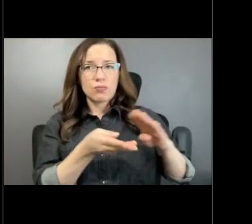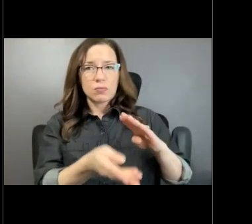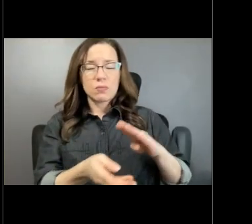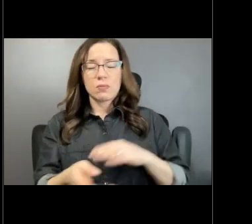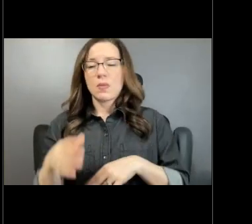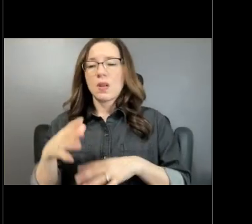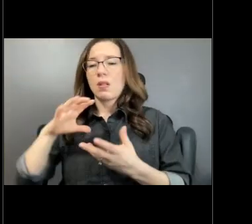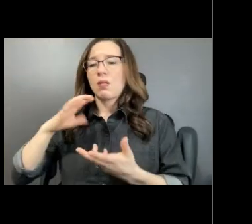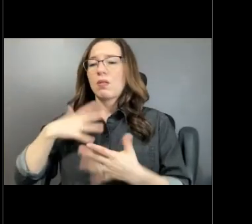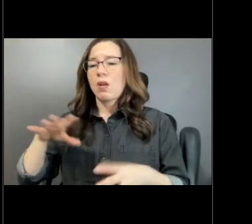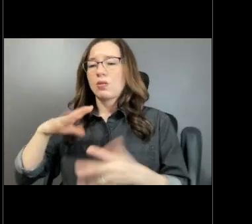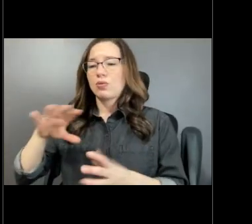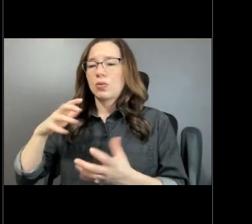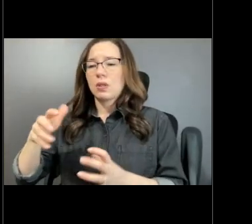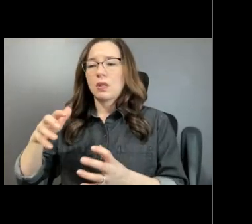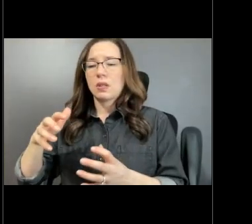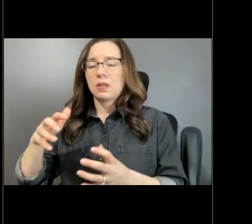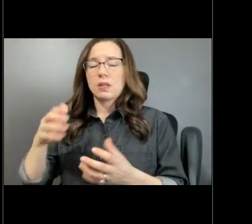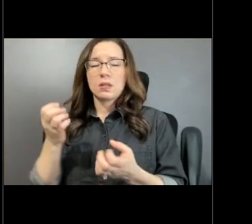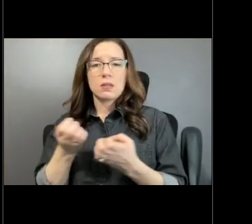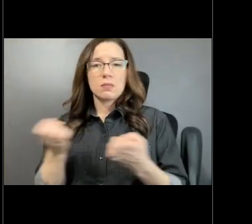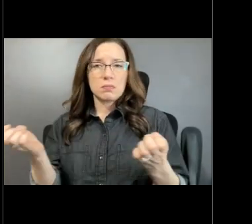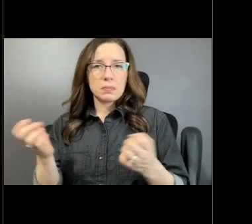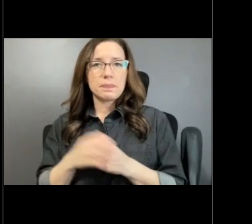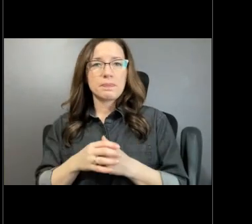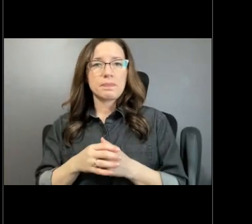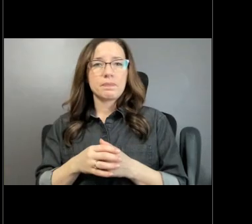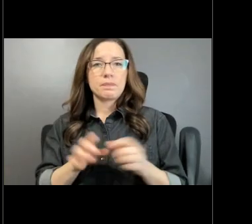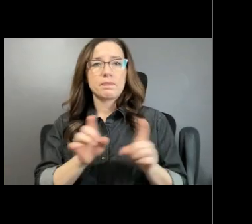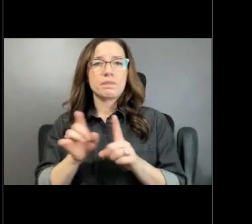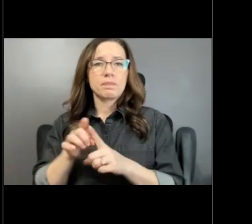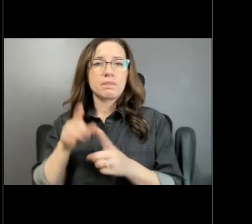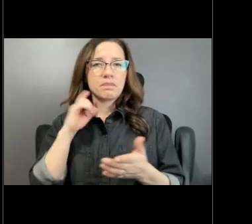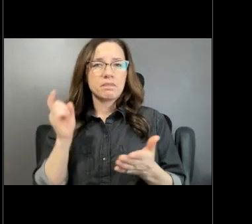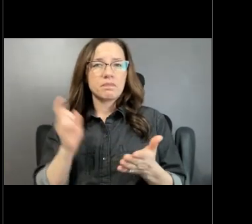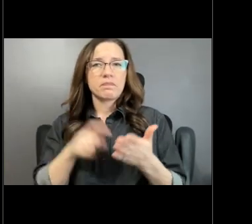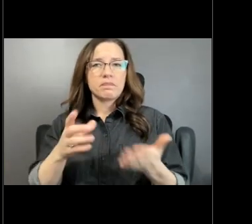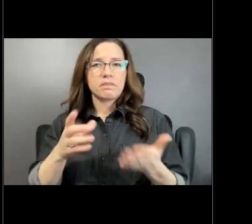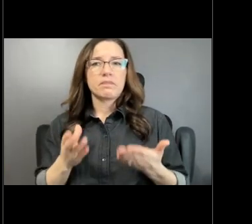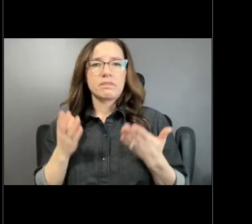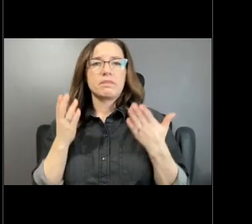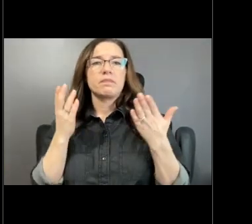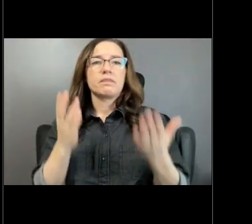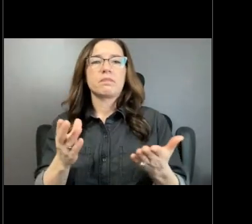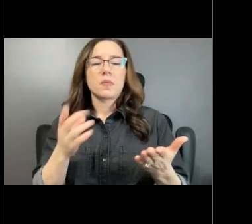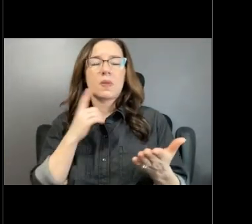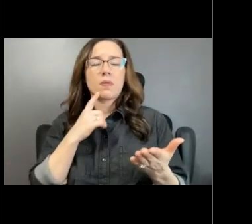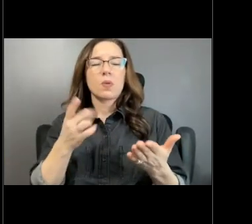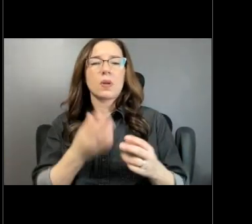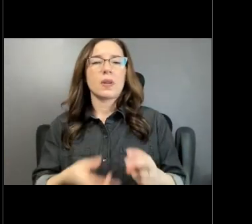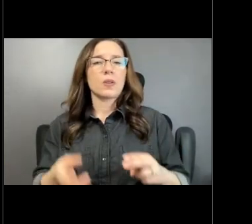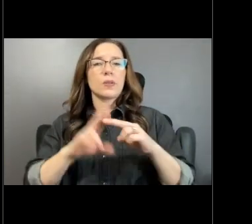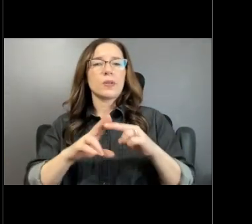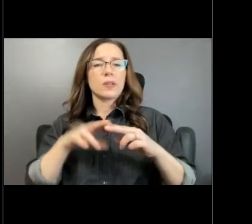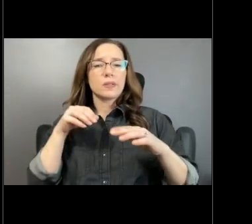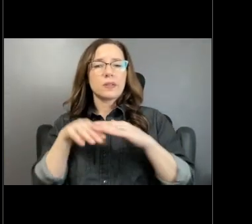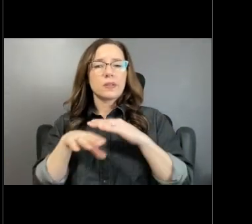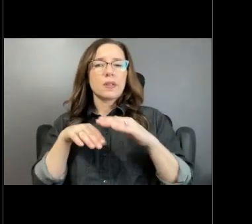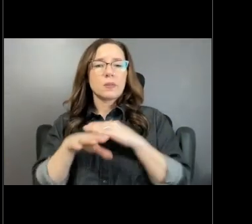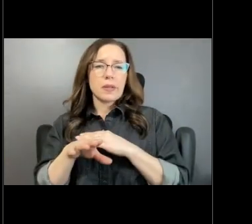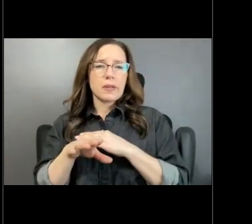equipment. And also identify recommendations for increased